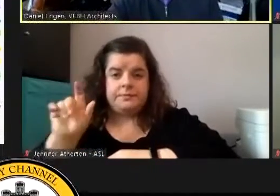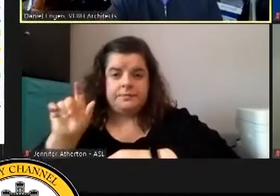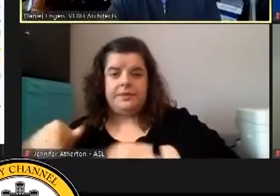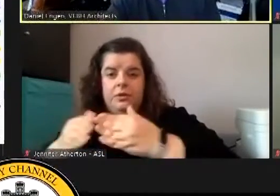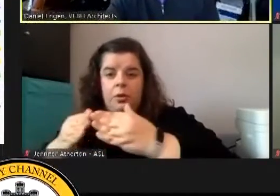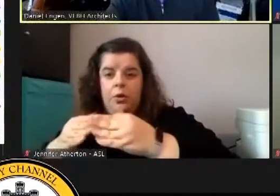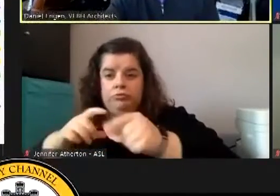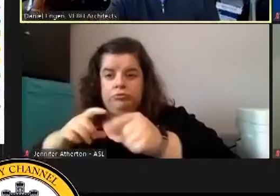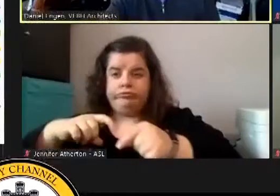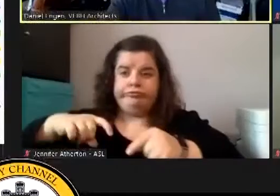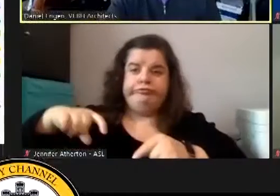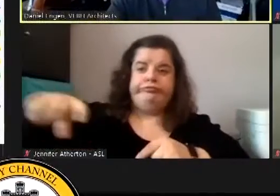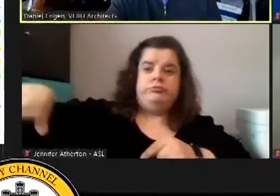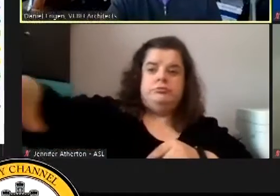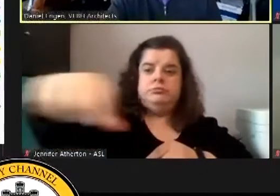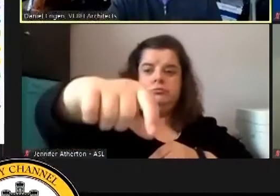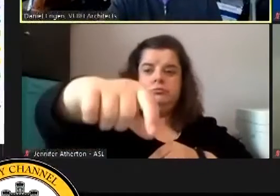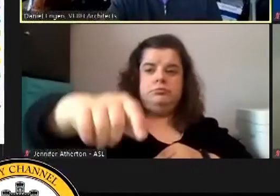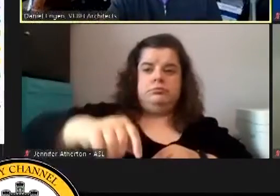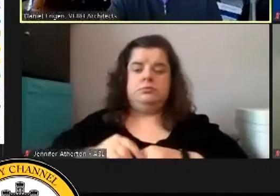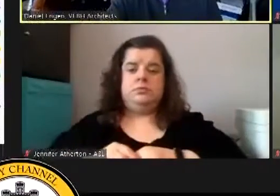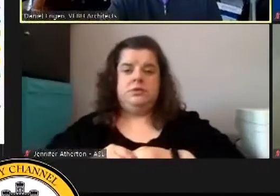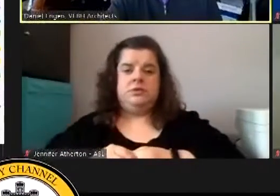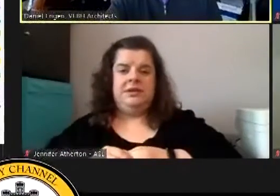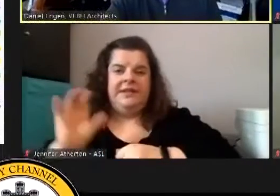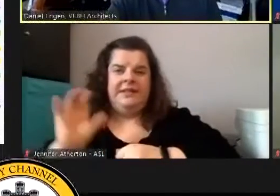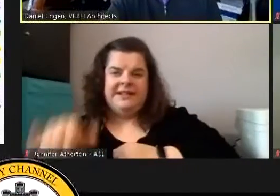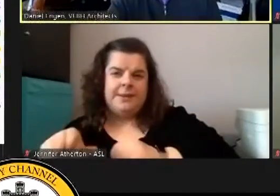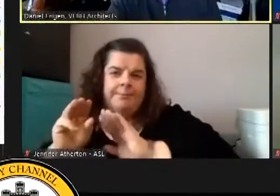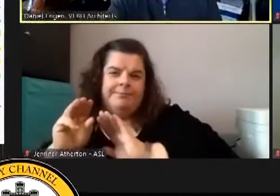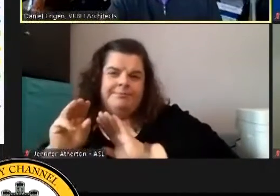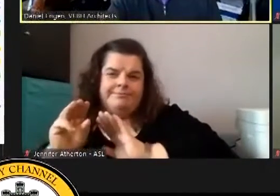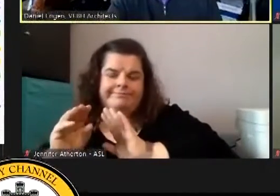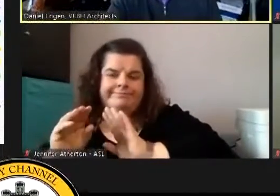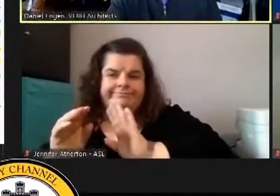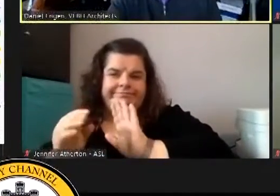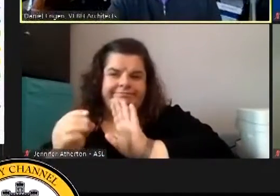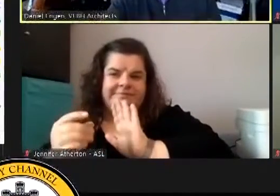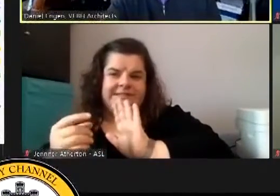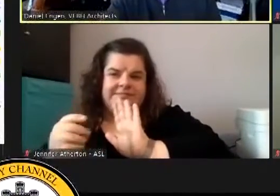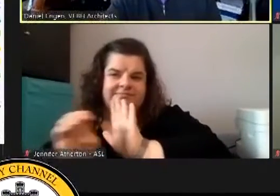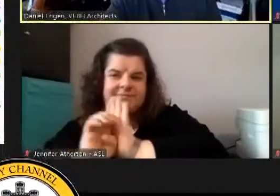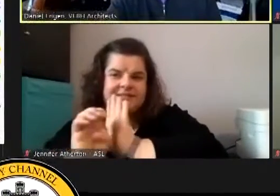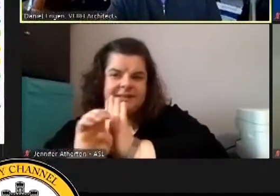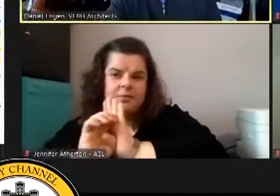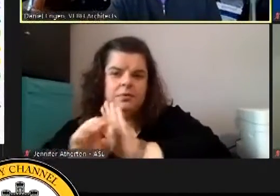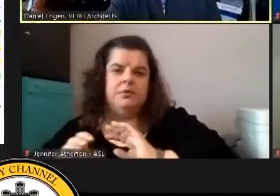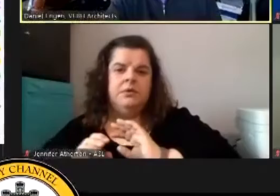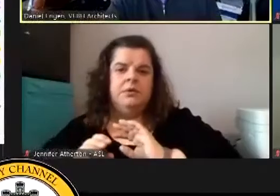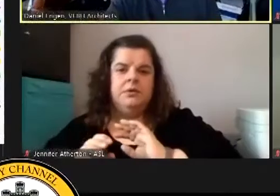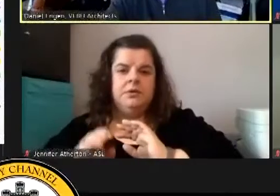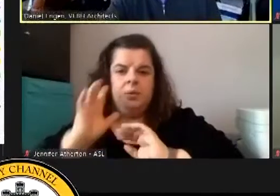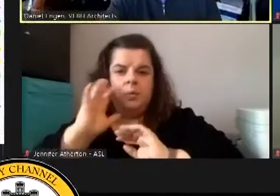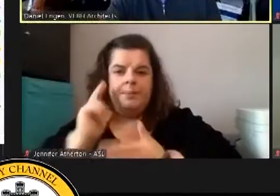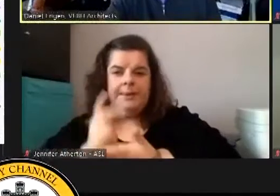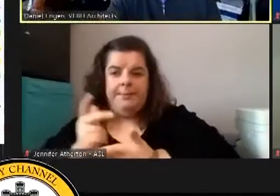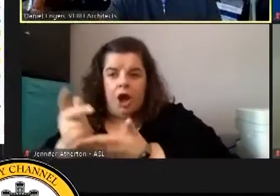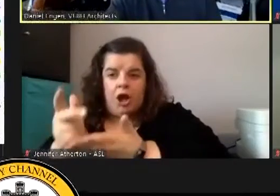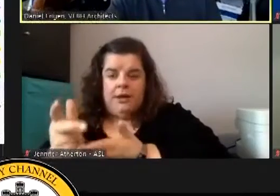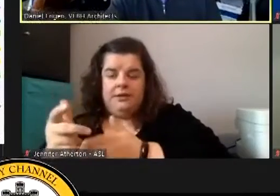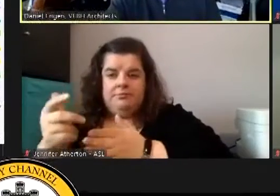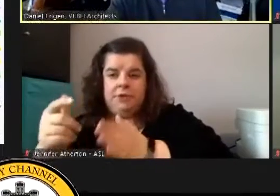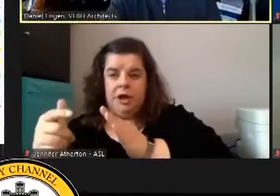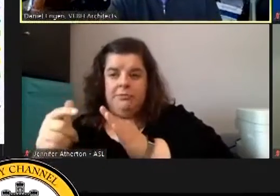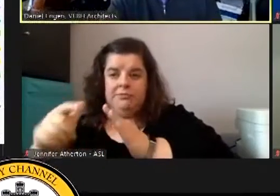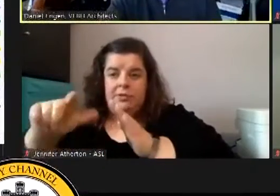development. This is just a massing model, which essentially there would be parking on the lower portion with the